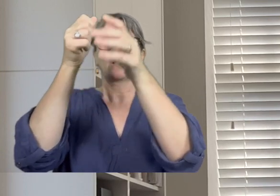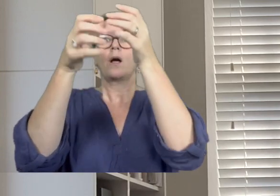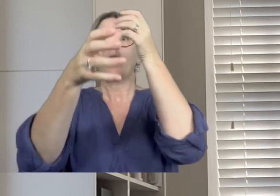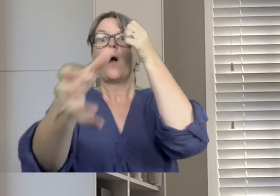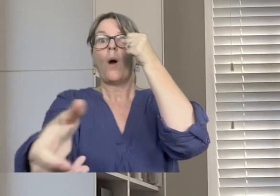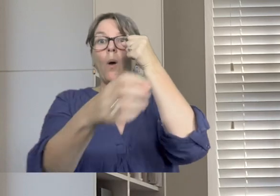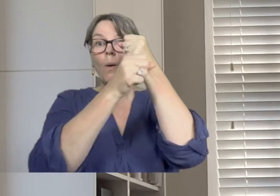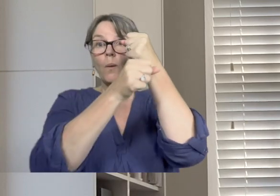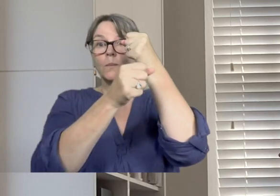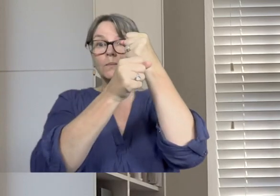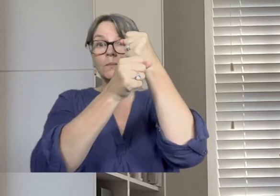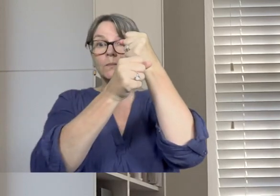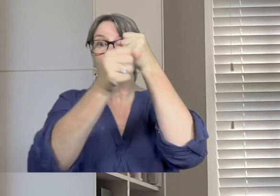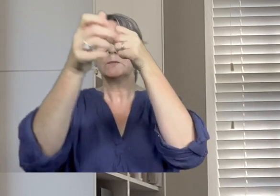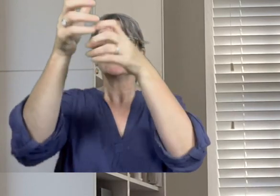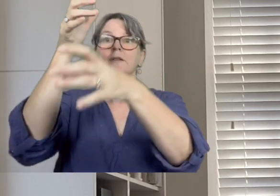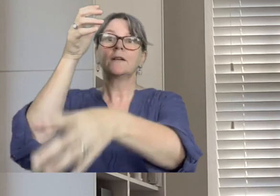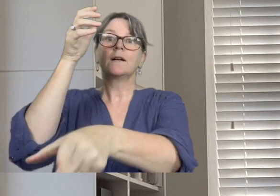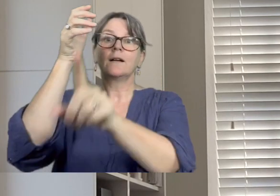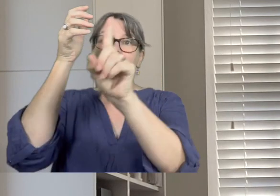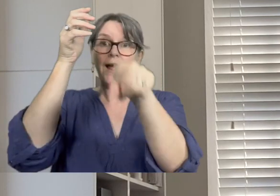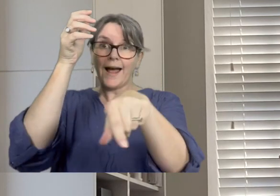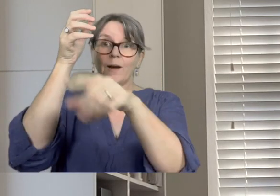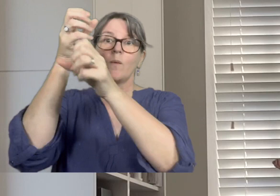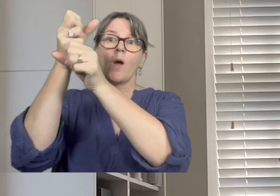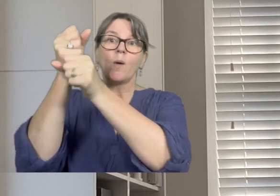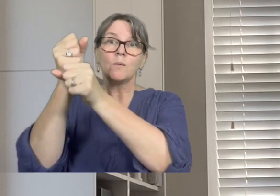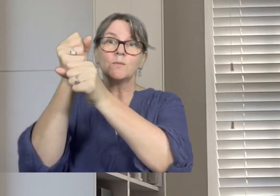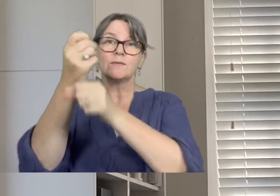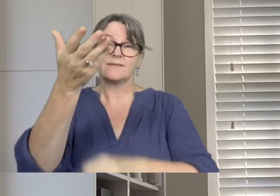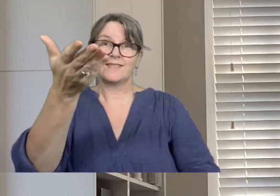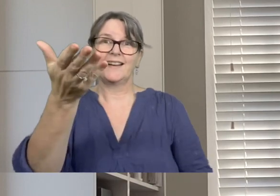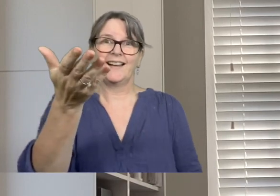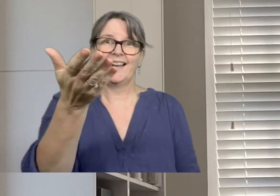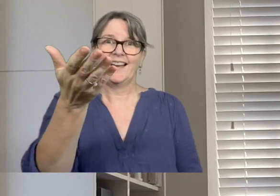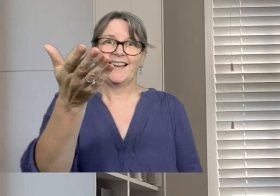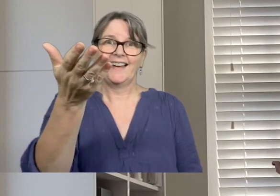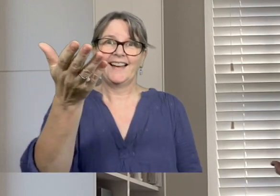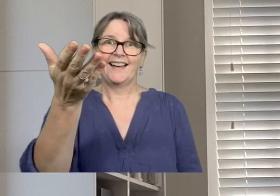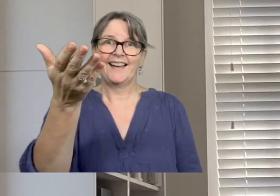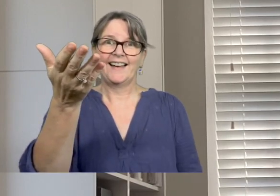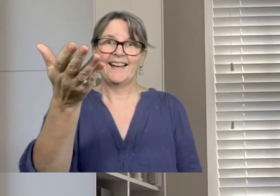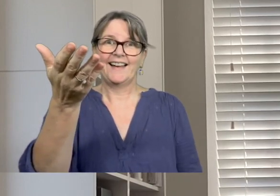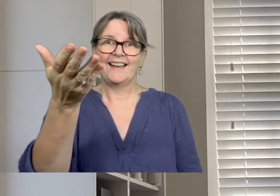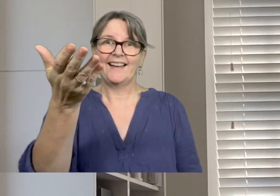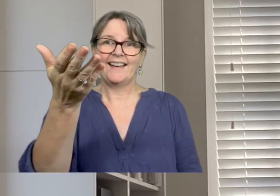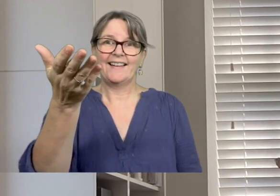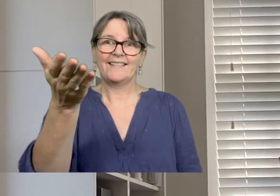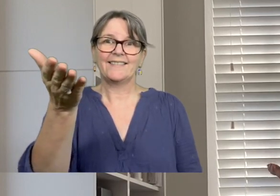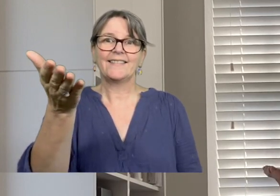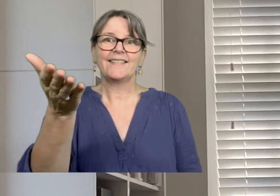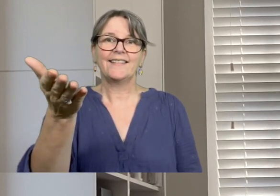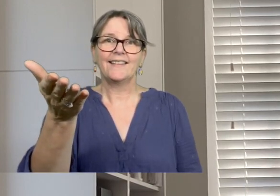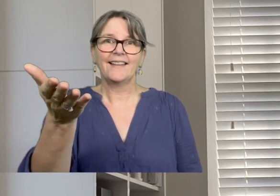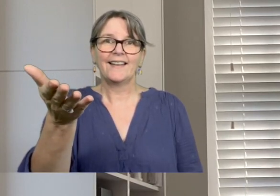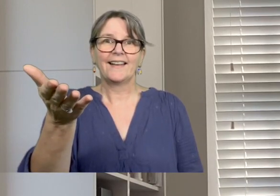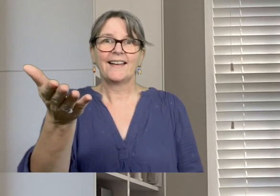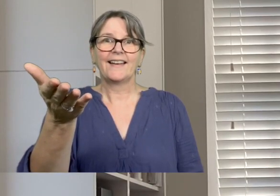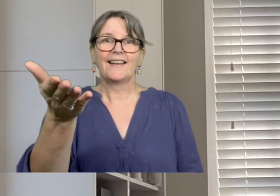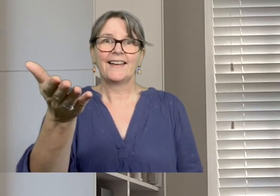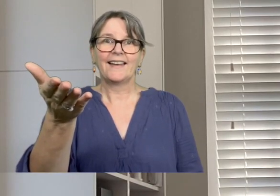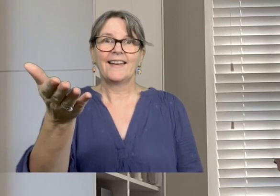pull, pull, switch, pull, pull, switch, pull, pull, switch, pull, switch again, pull,